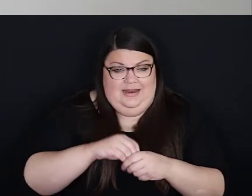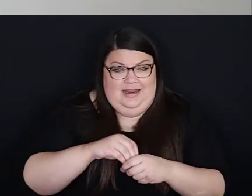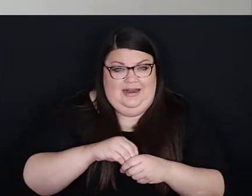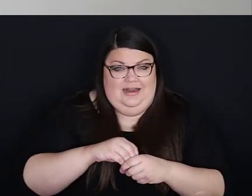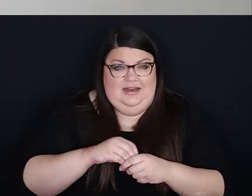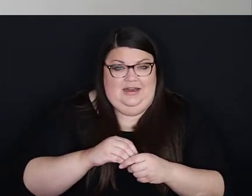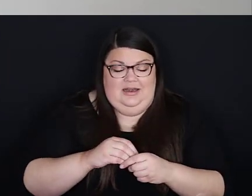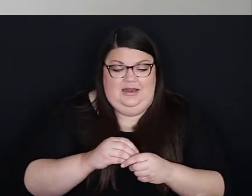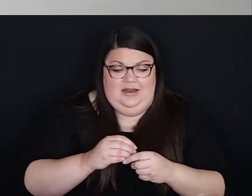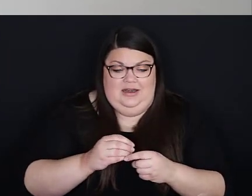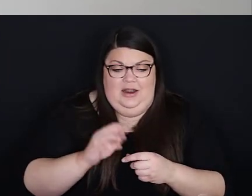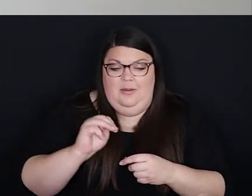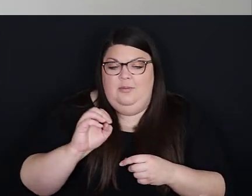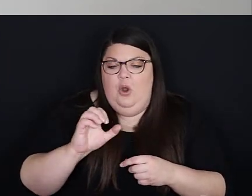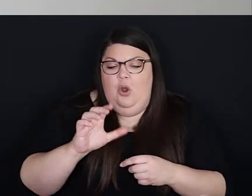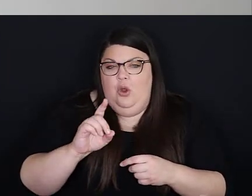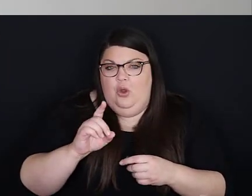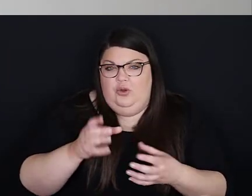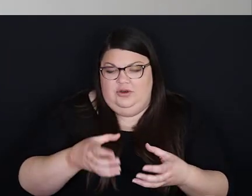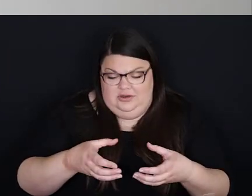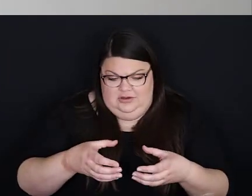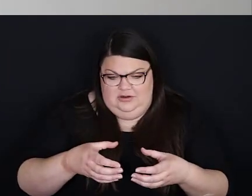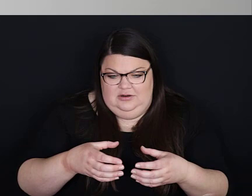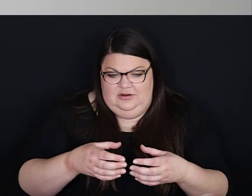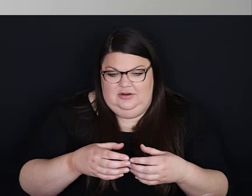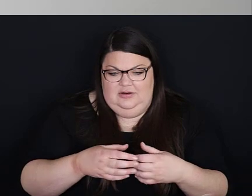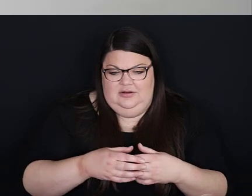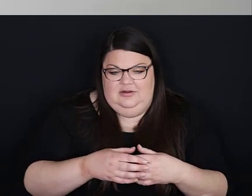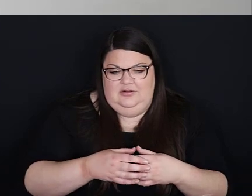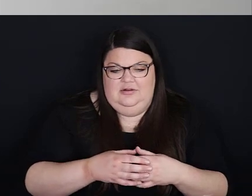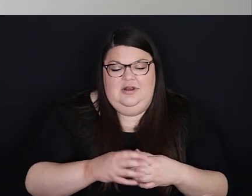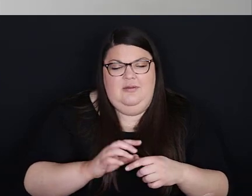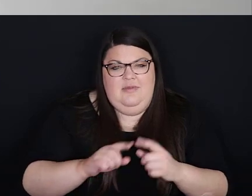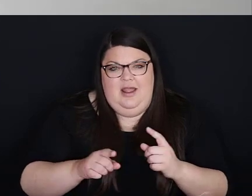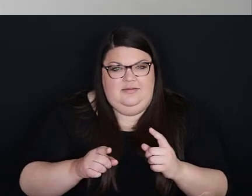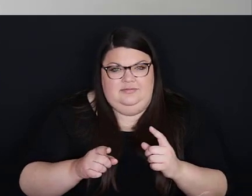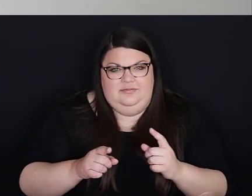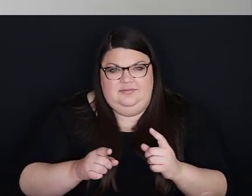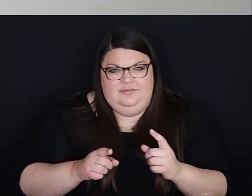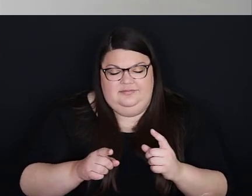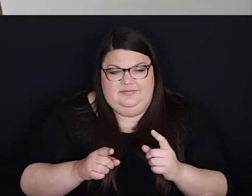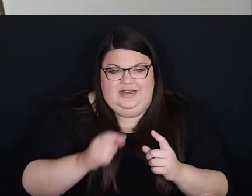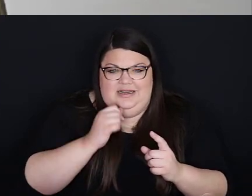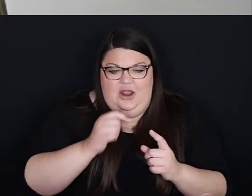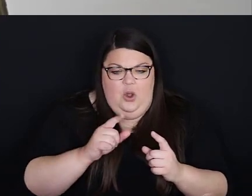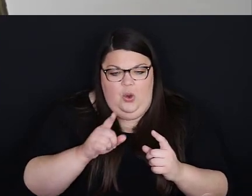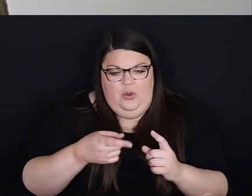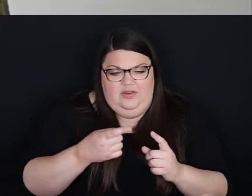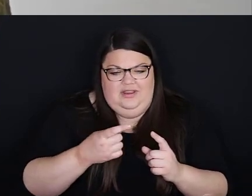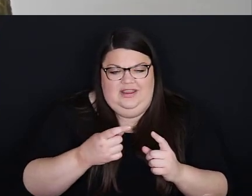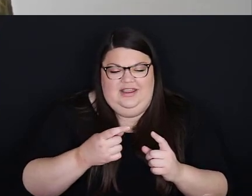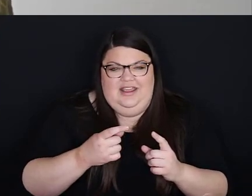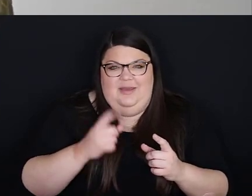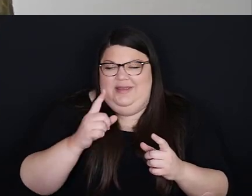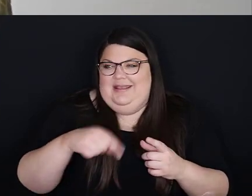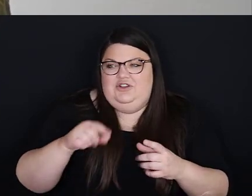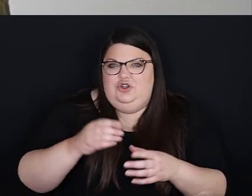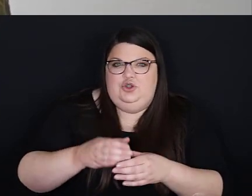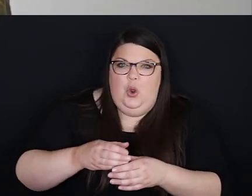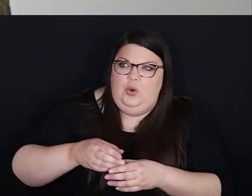would, you know, be a female mold. But then not only would, it's so